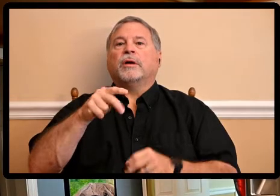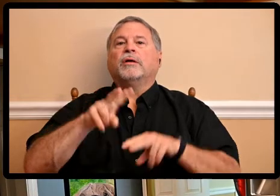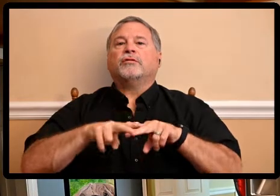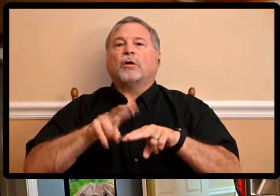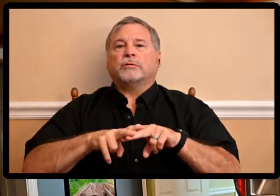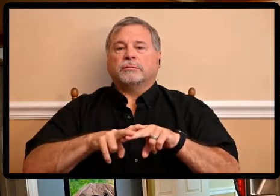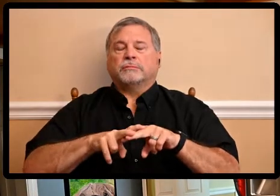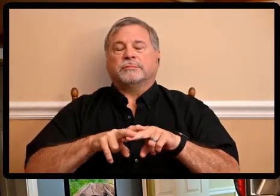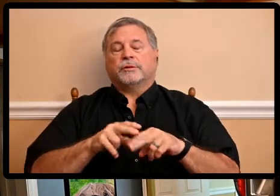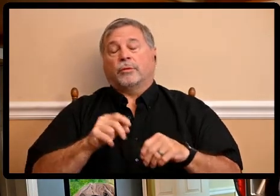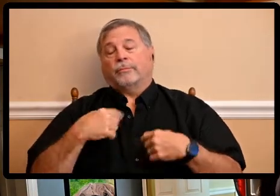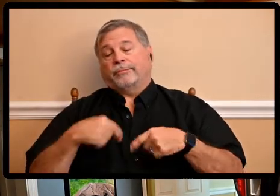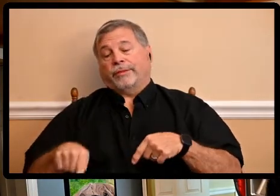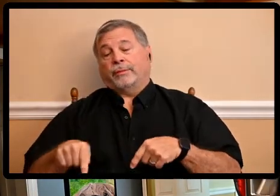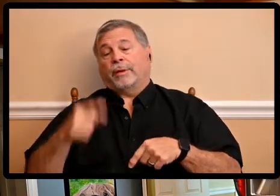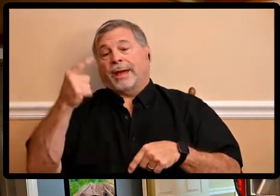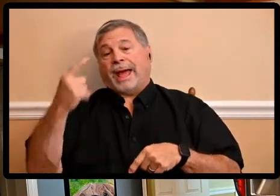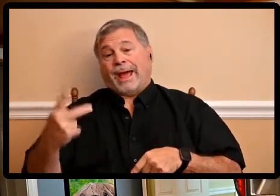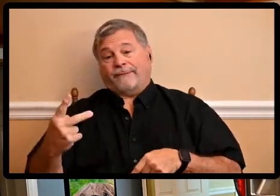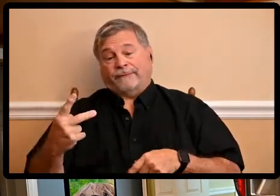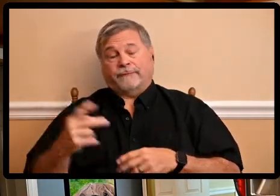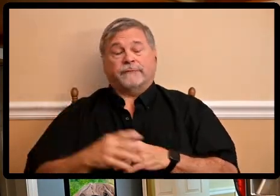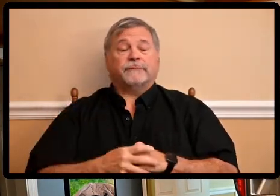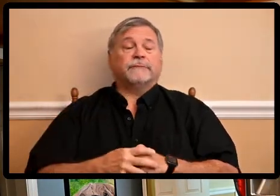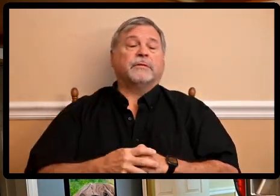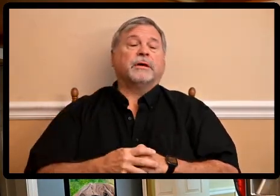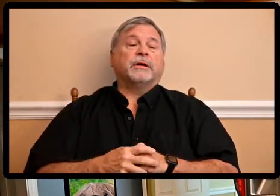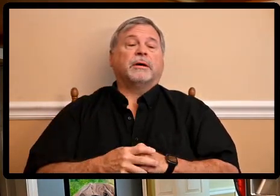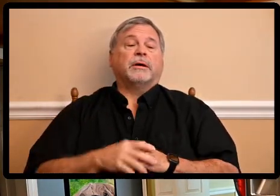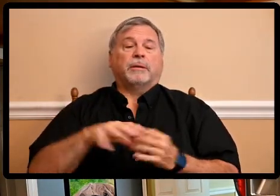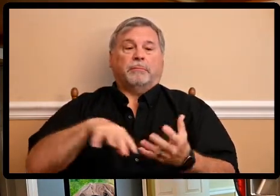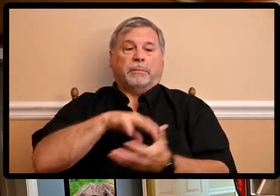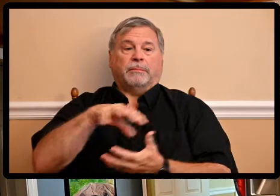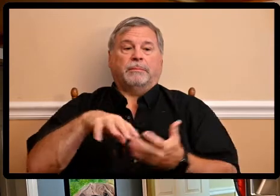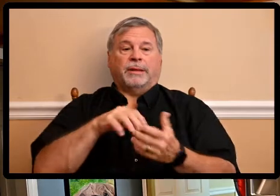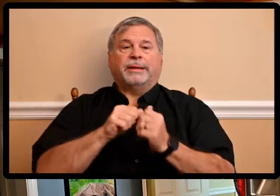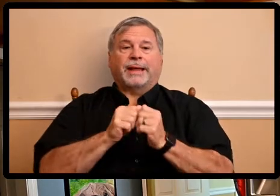that's doubling it. We're going to just quickly blend that together.